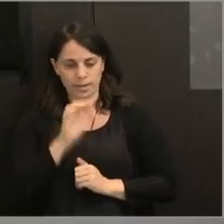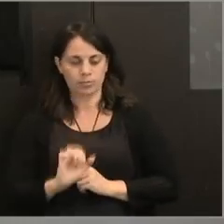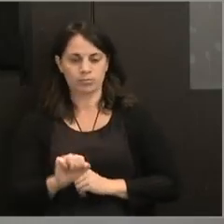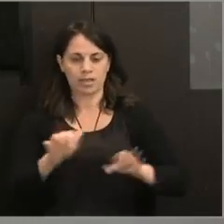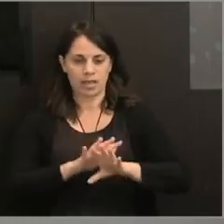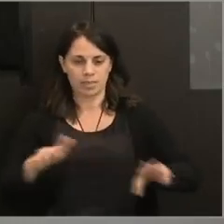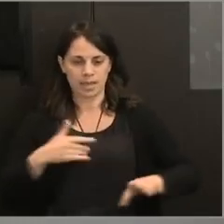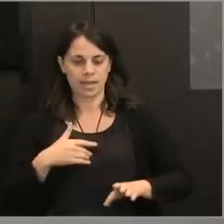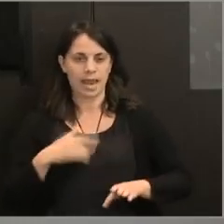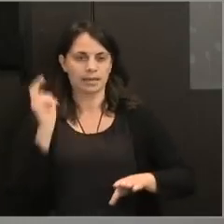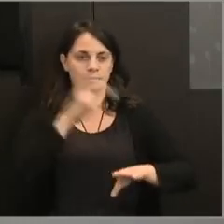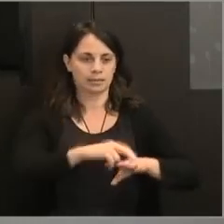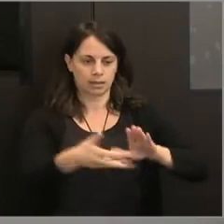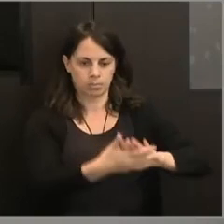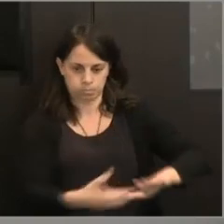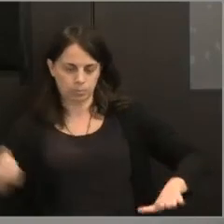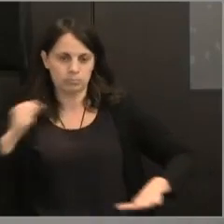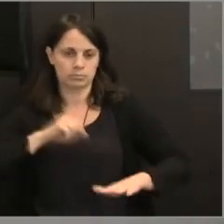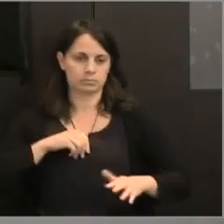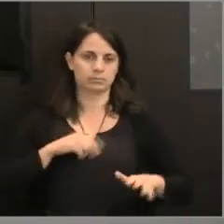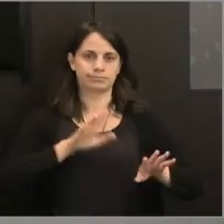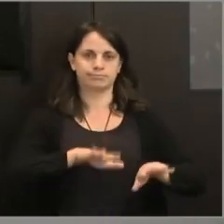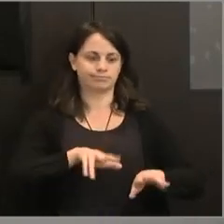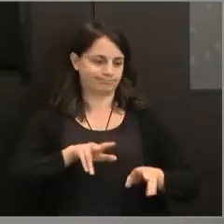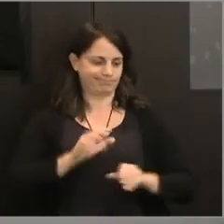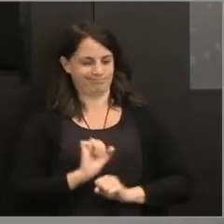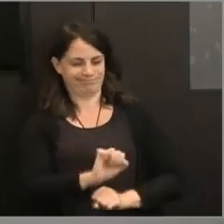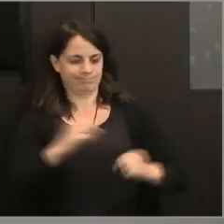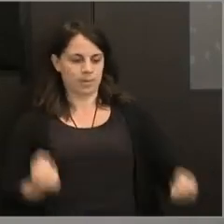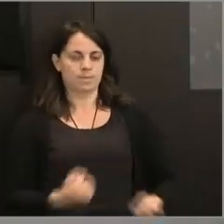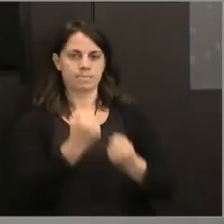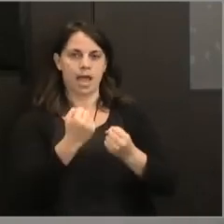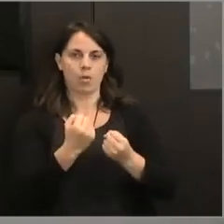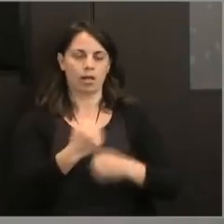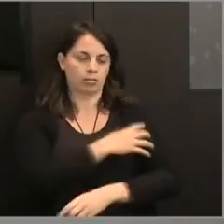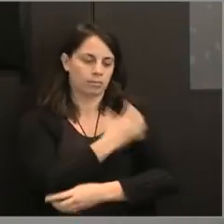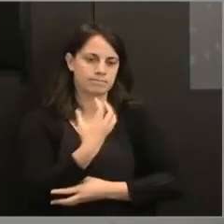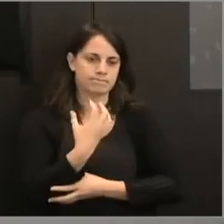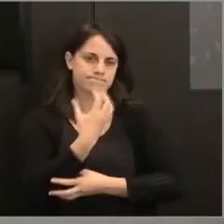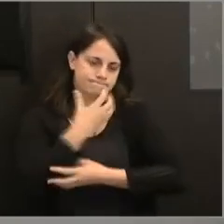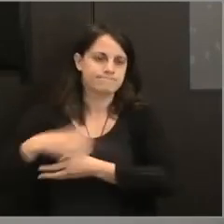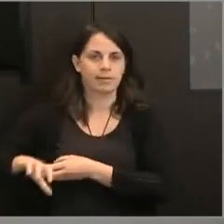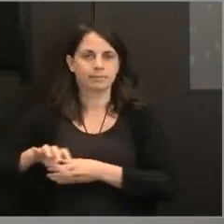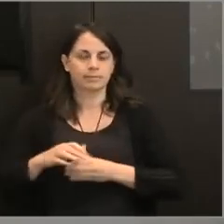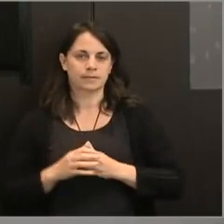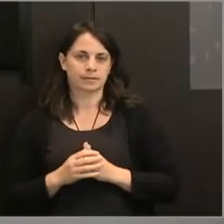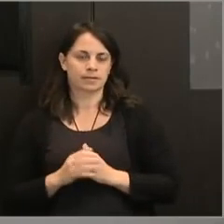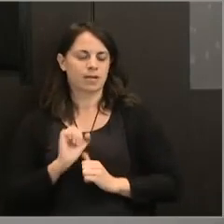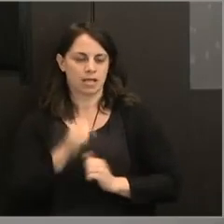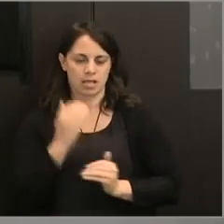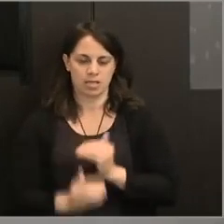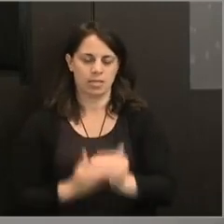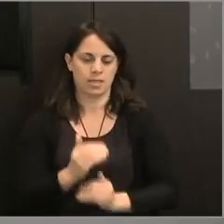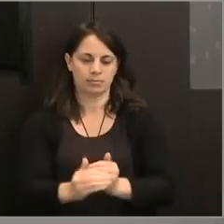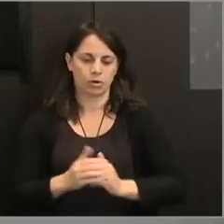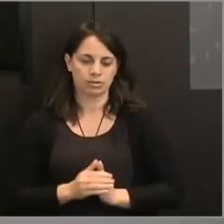of their lands, lives and power. It is an inherently brutal process that has been defined by